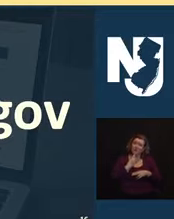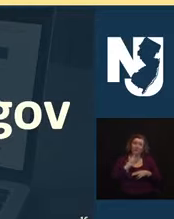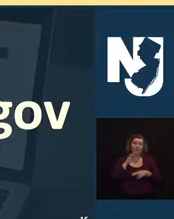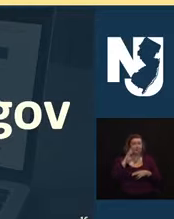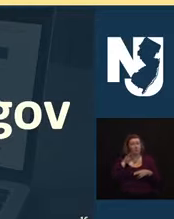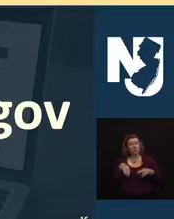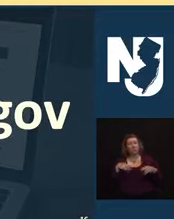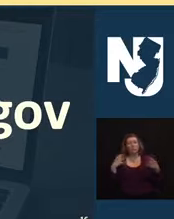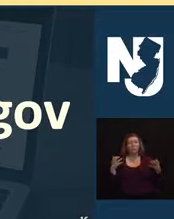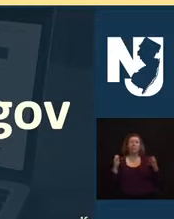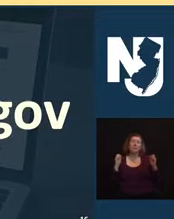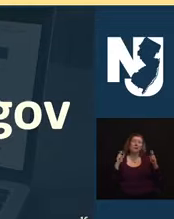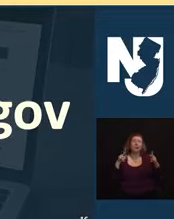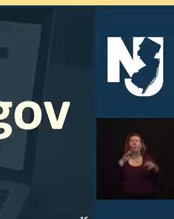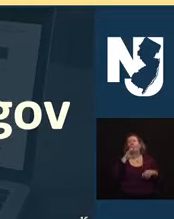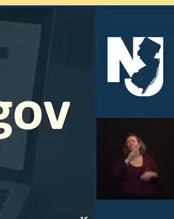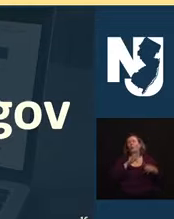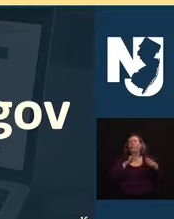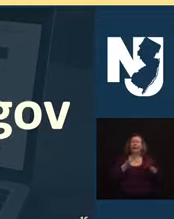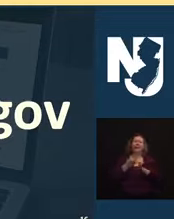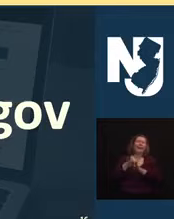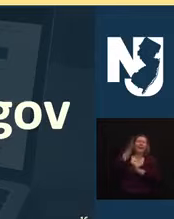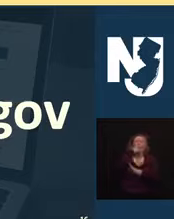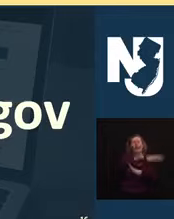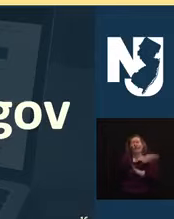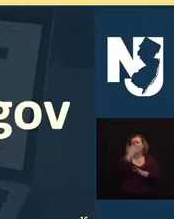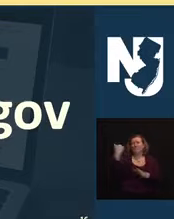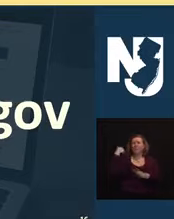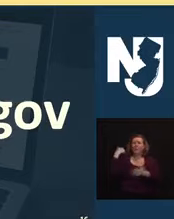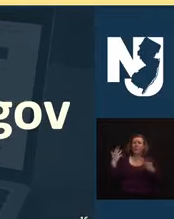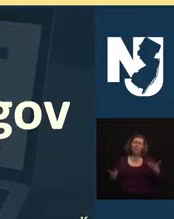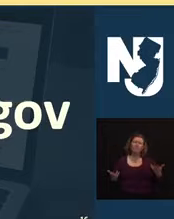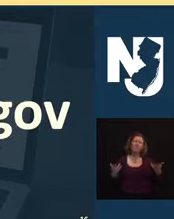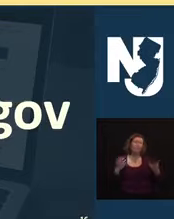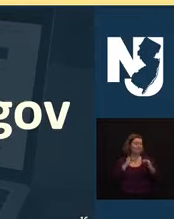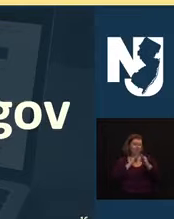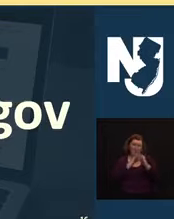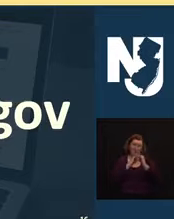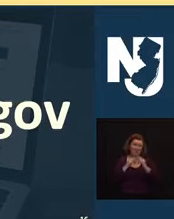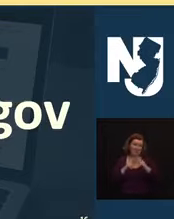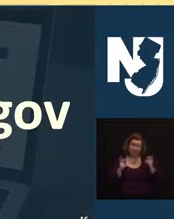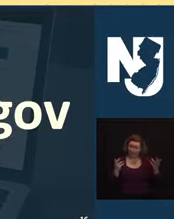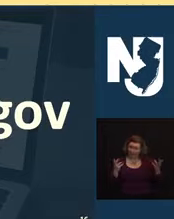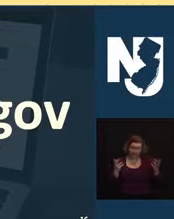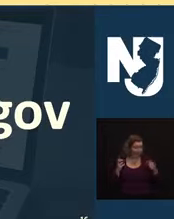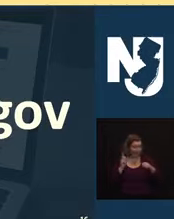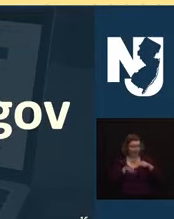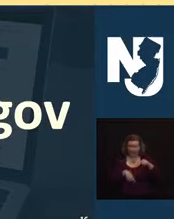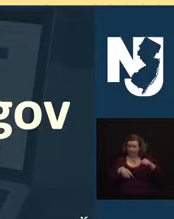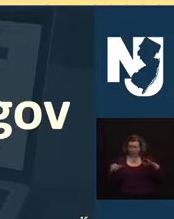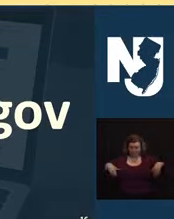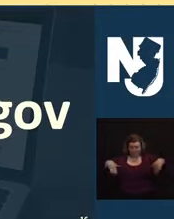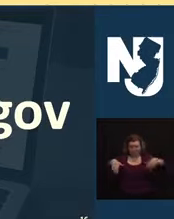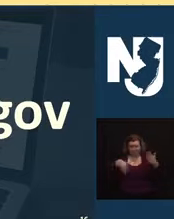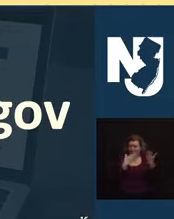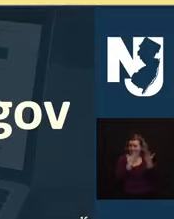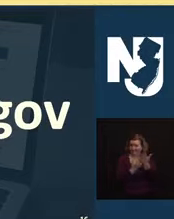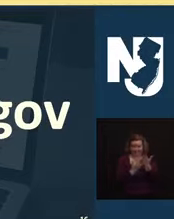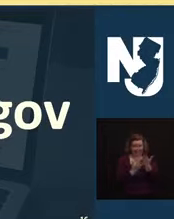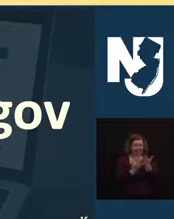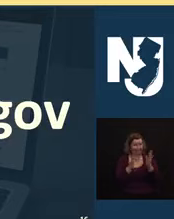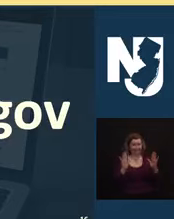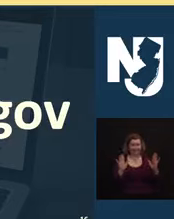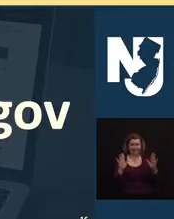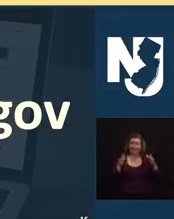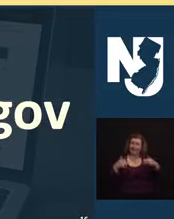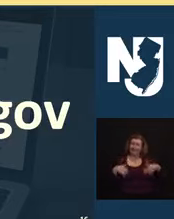the way they were, believe me. I do, we all do up here, but yet we cannot yet do that. We have to keep pushing folks for a